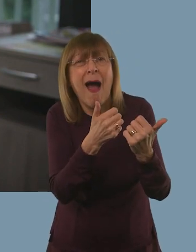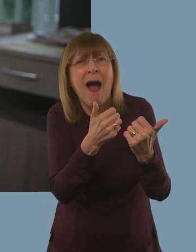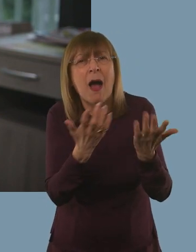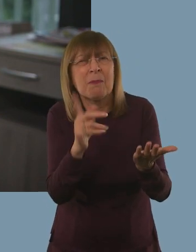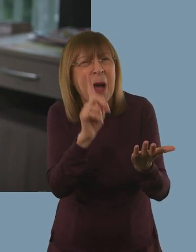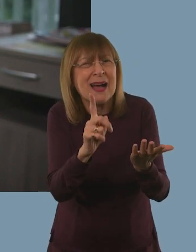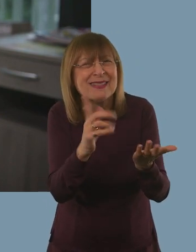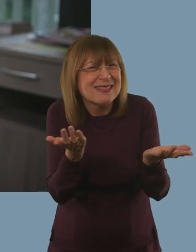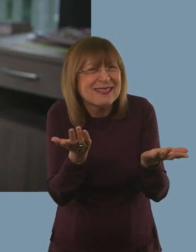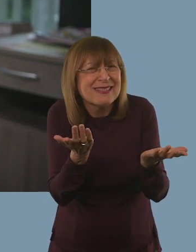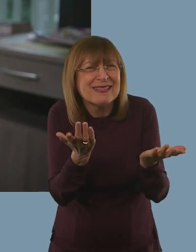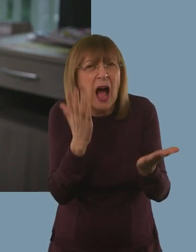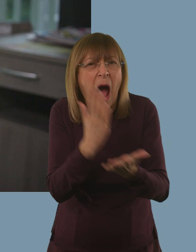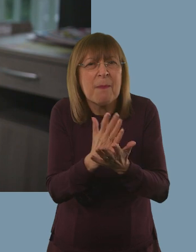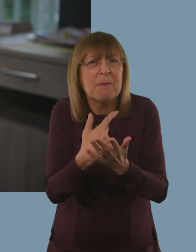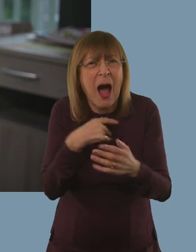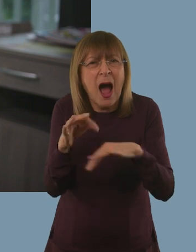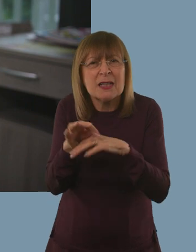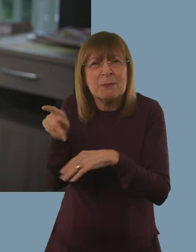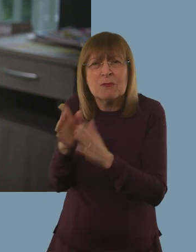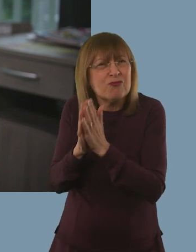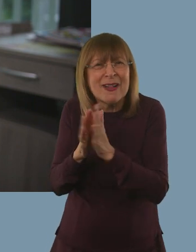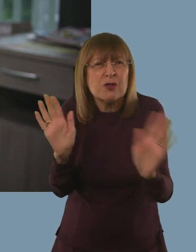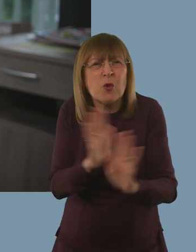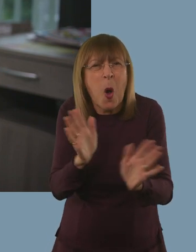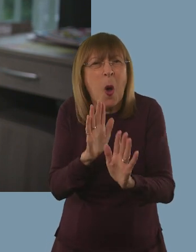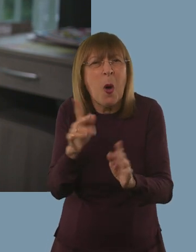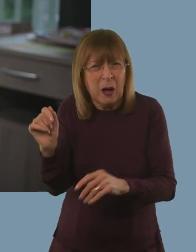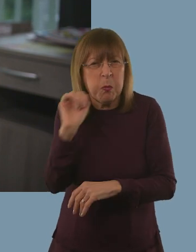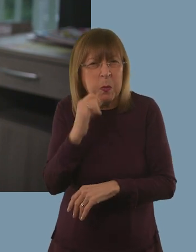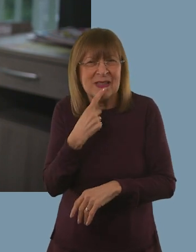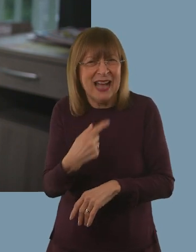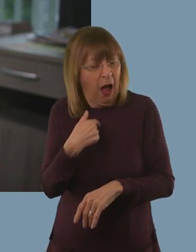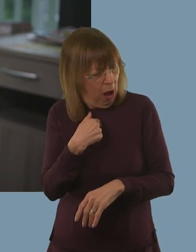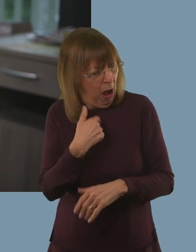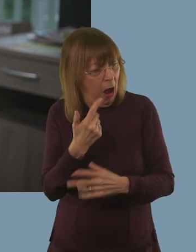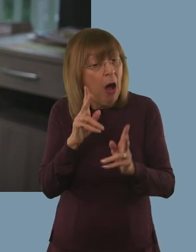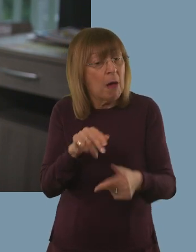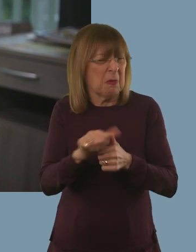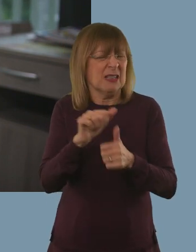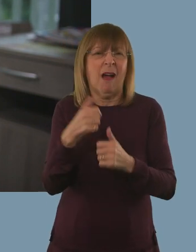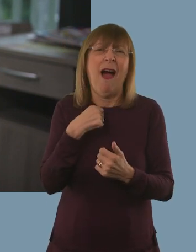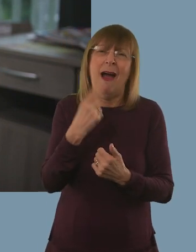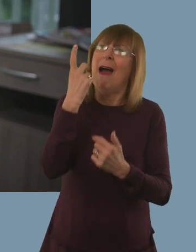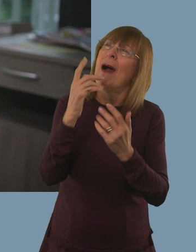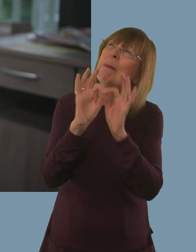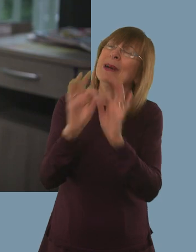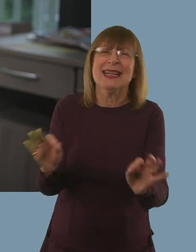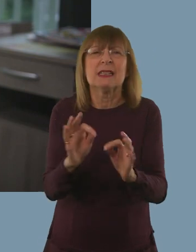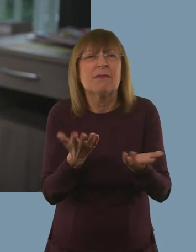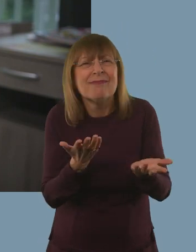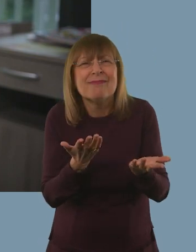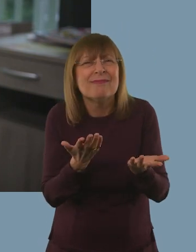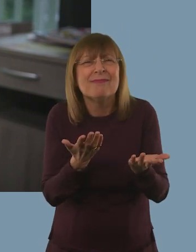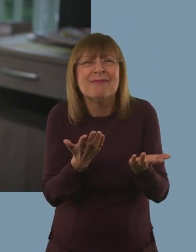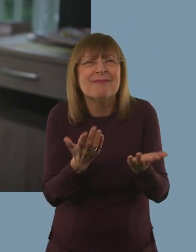were religious. I didn't like that. Because my husband wasn't religious at all, so he won't